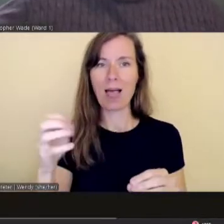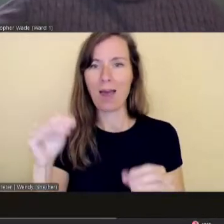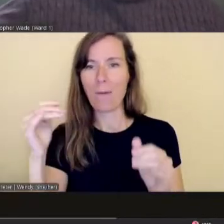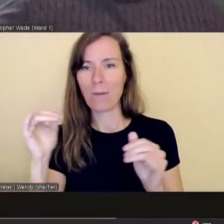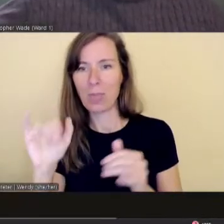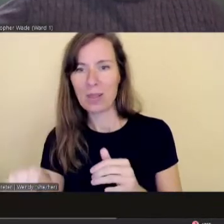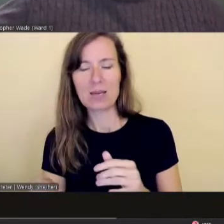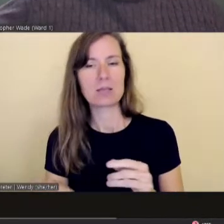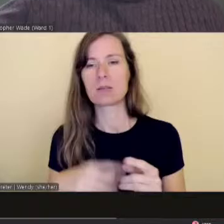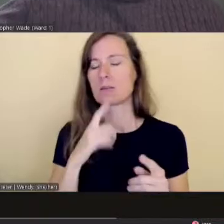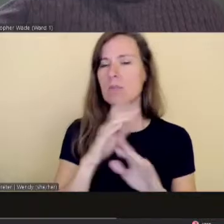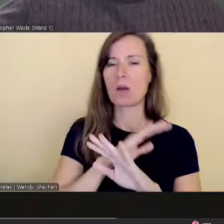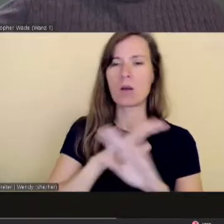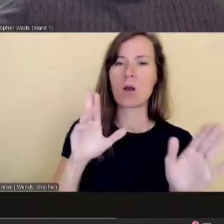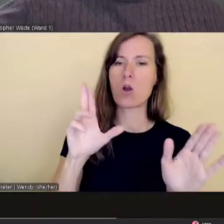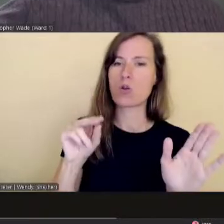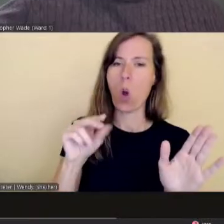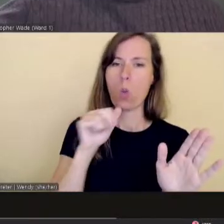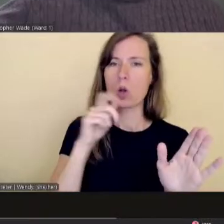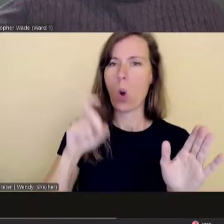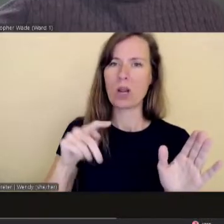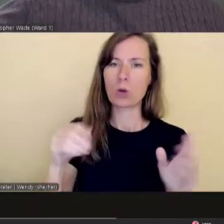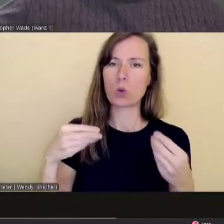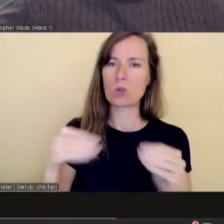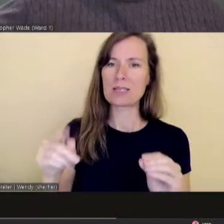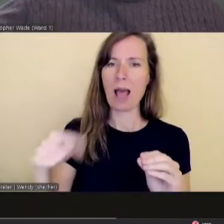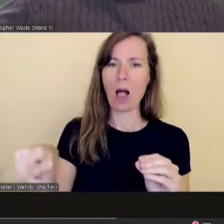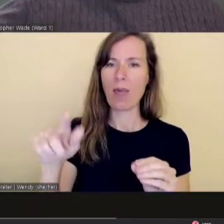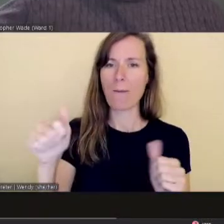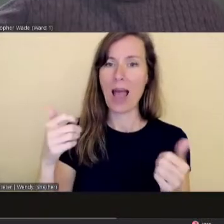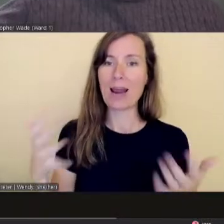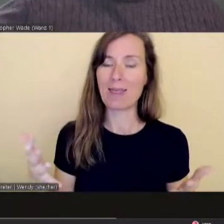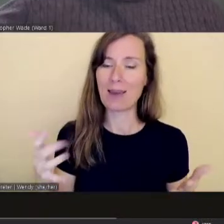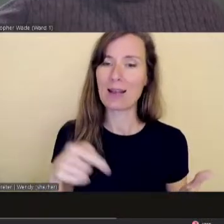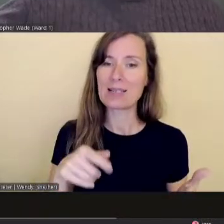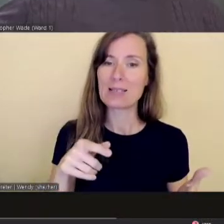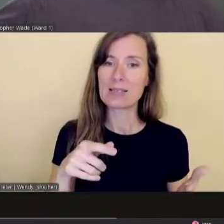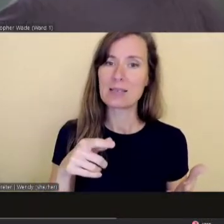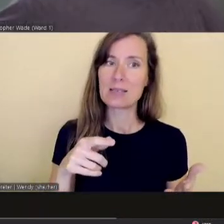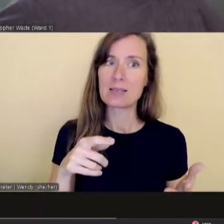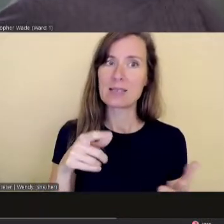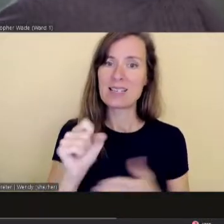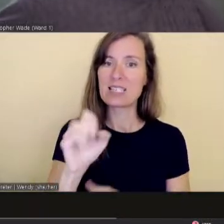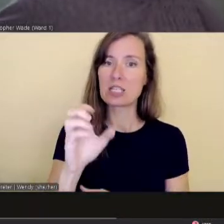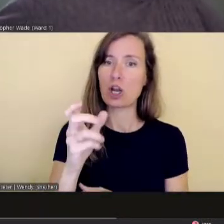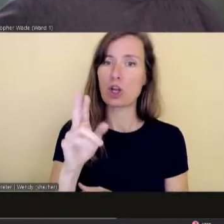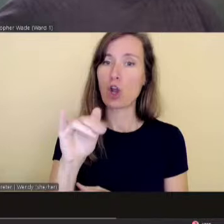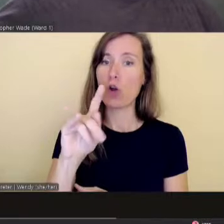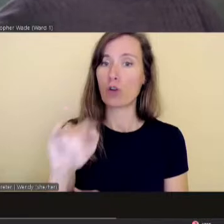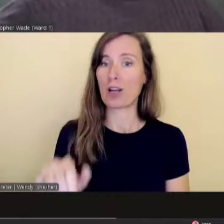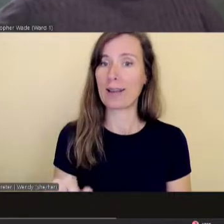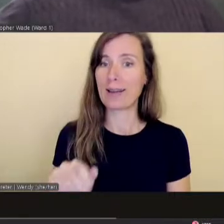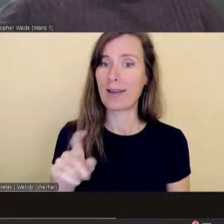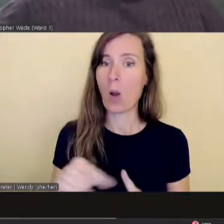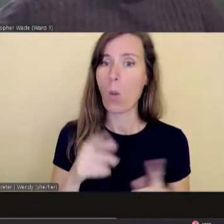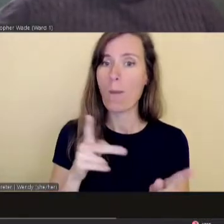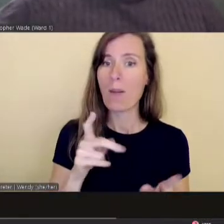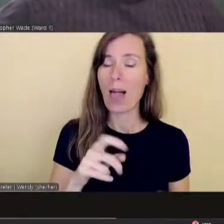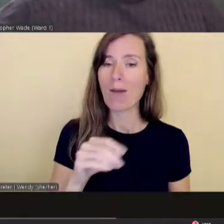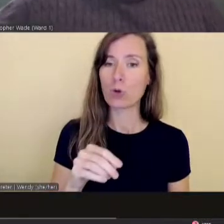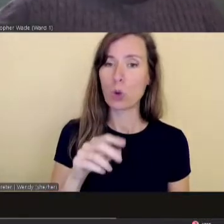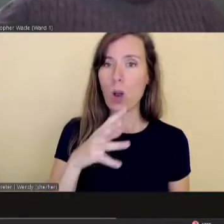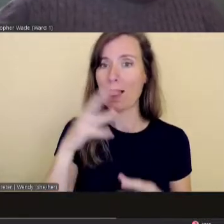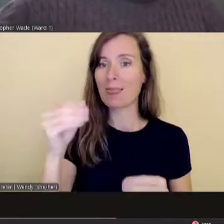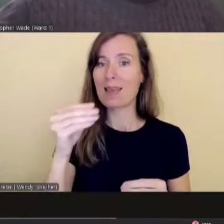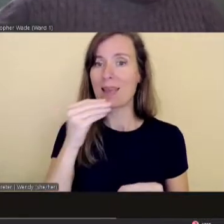of security. When, people have to walk outside of their house and a few blocks up to call 911. So I want to